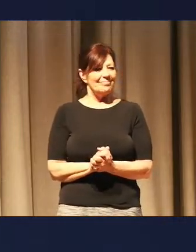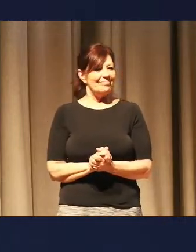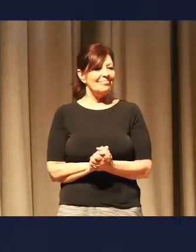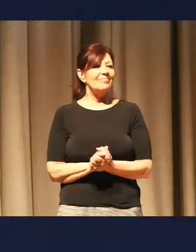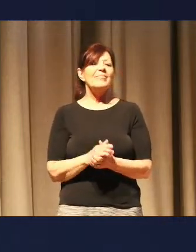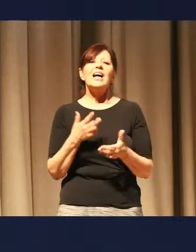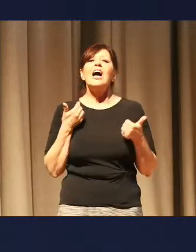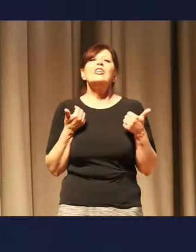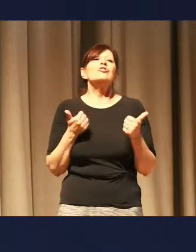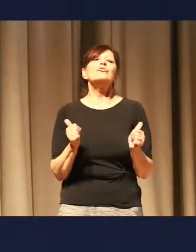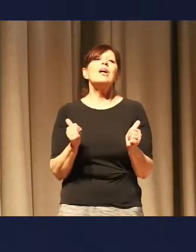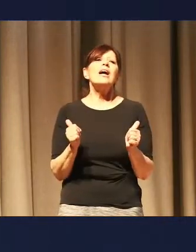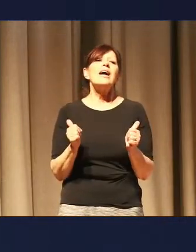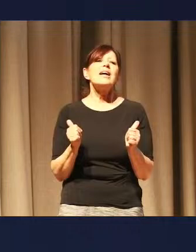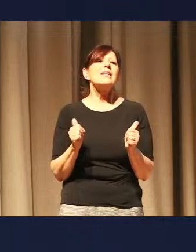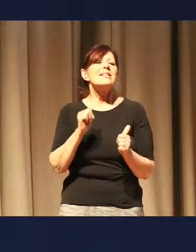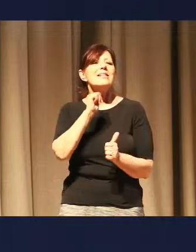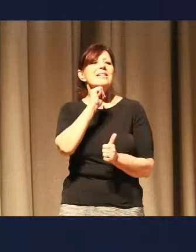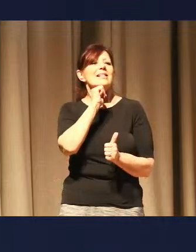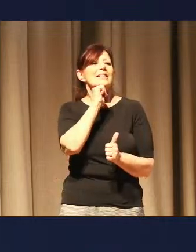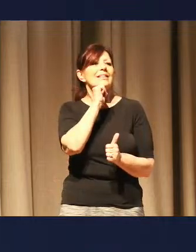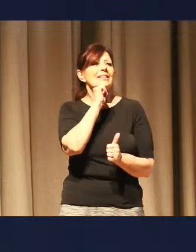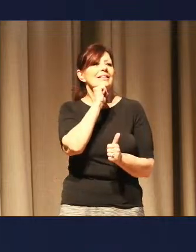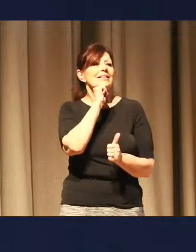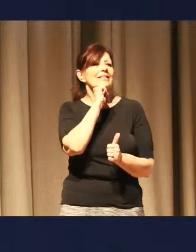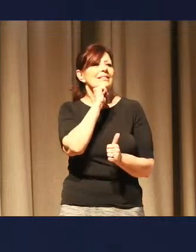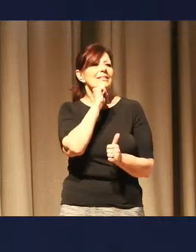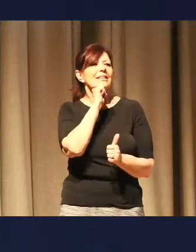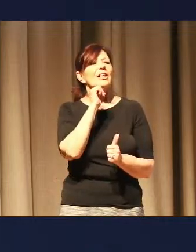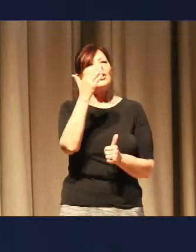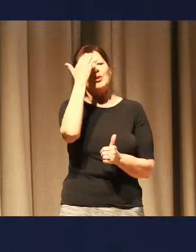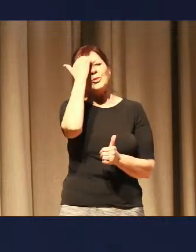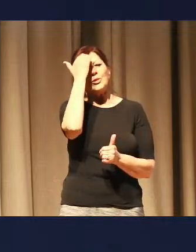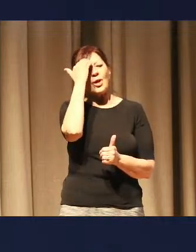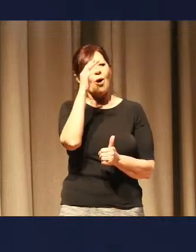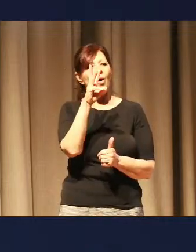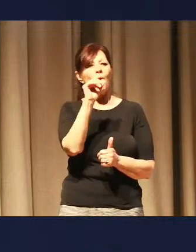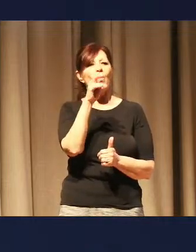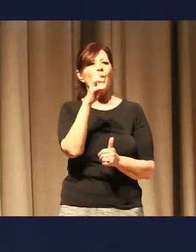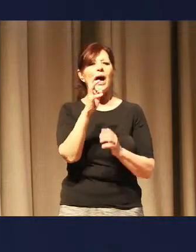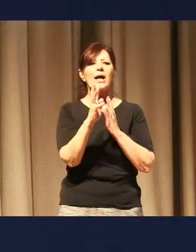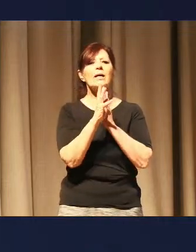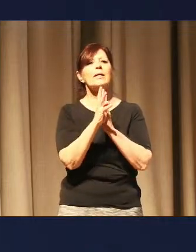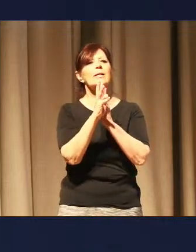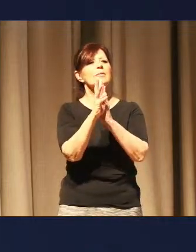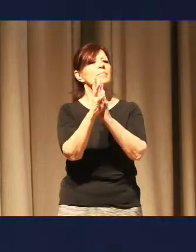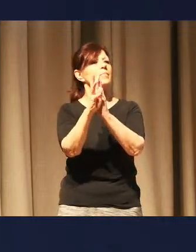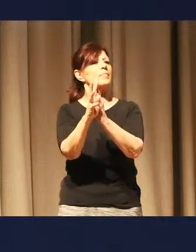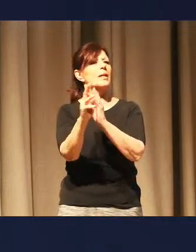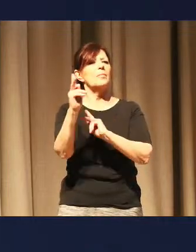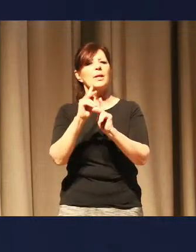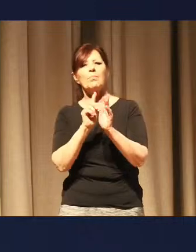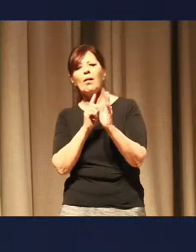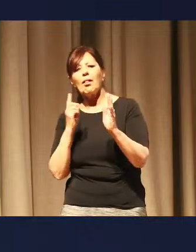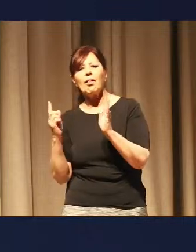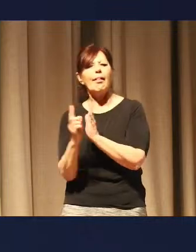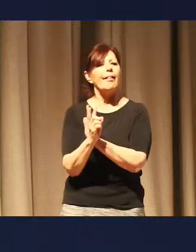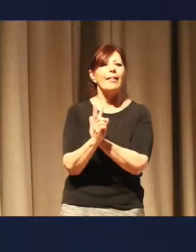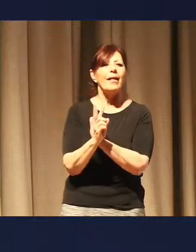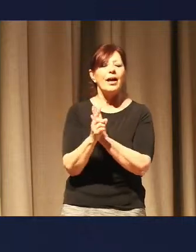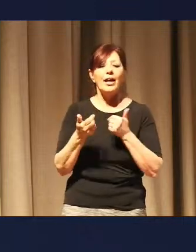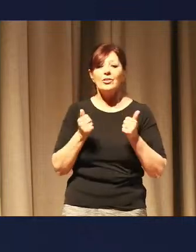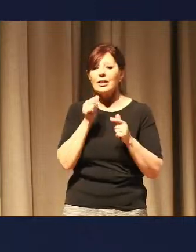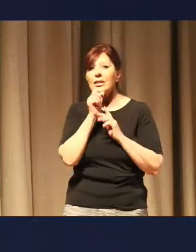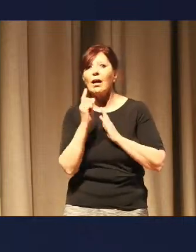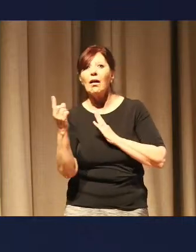I try never to cut into a funeral, a line at a wake, and I try never to go to the front of the line because the